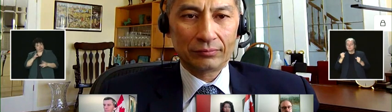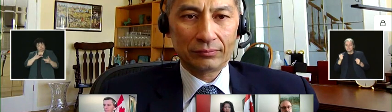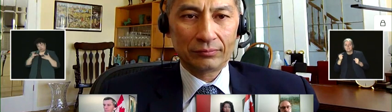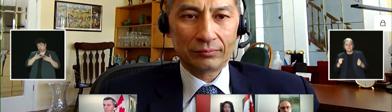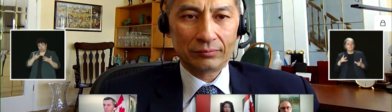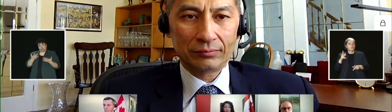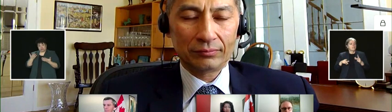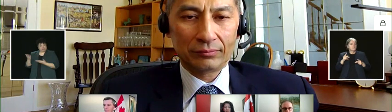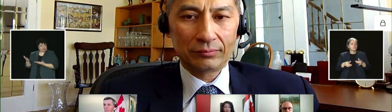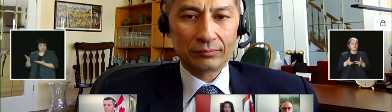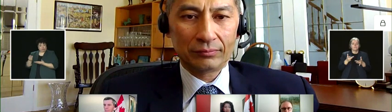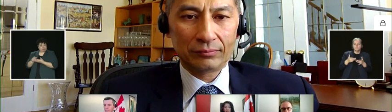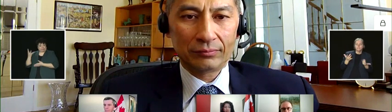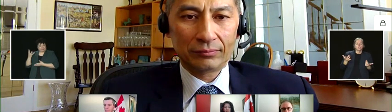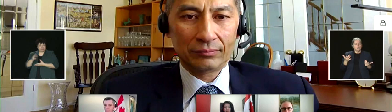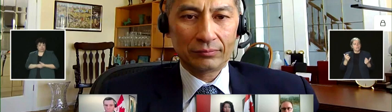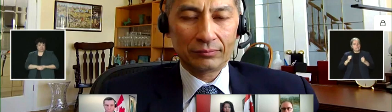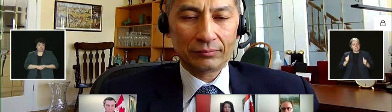now?